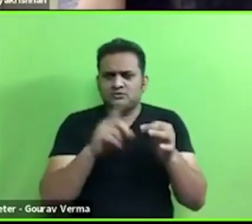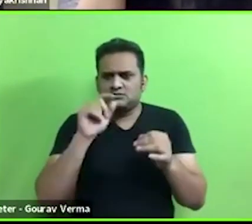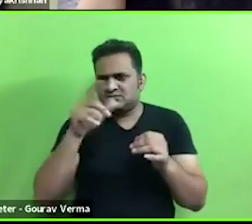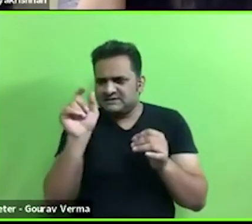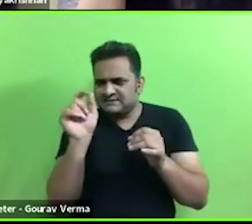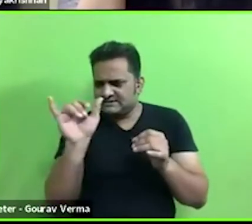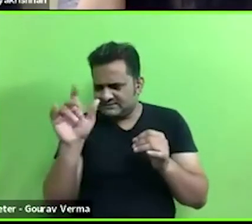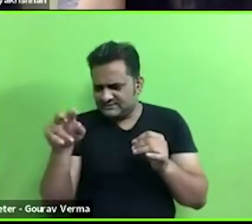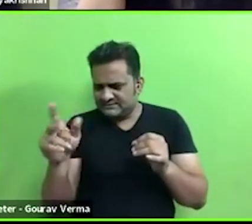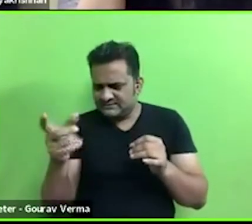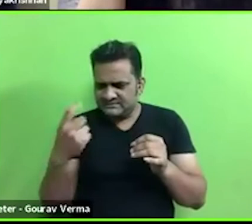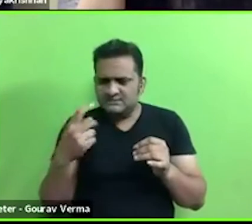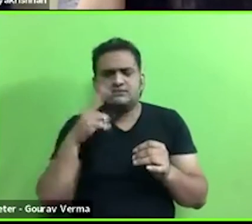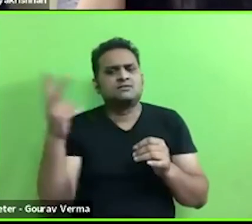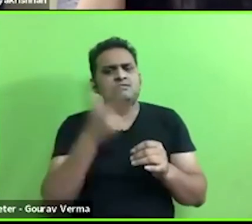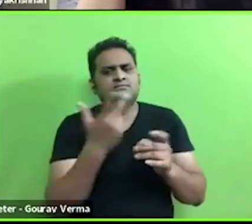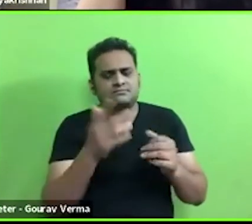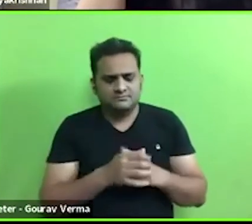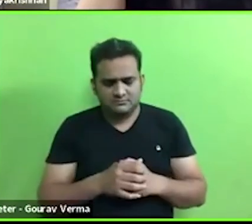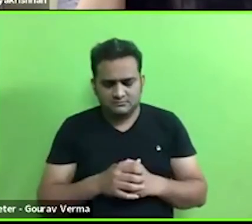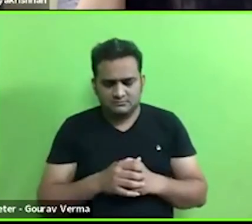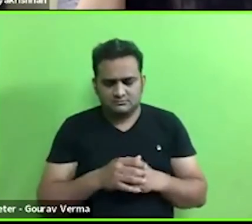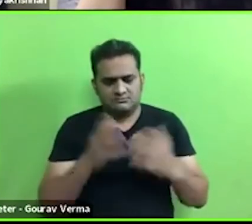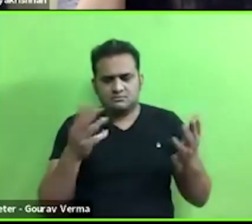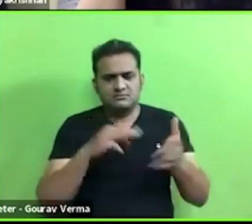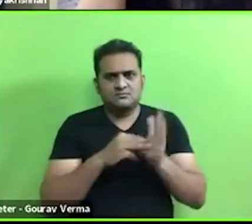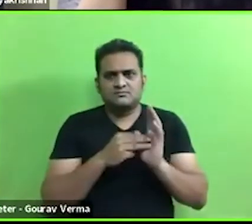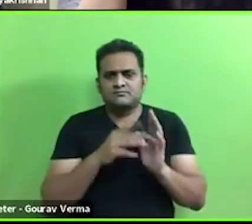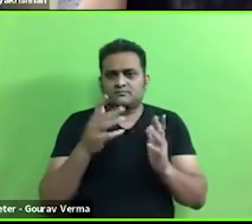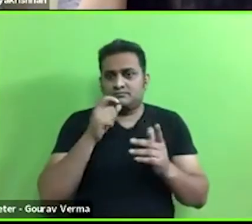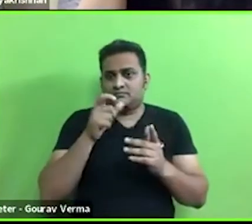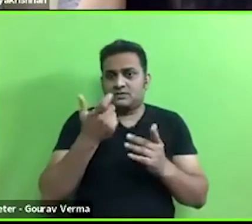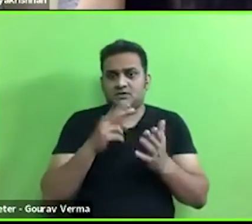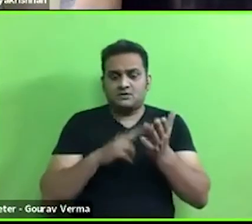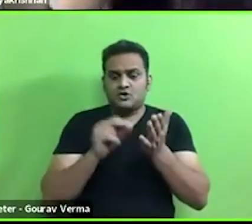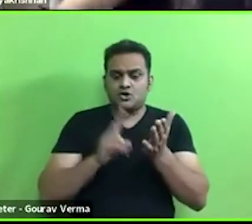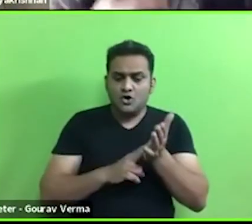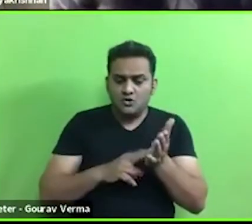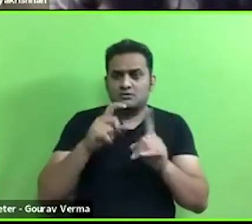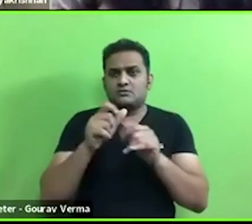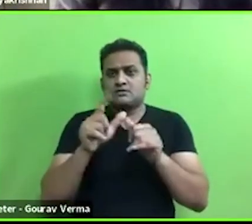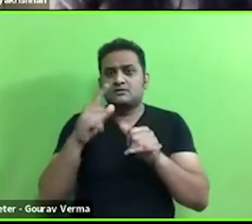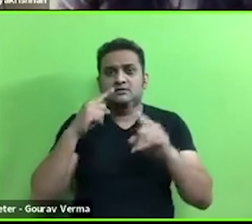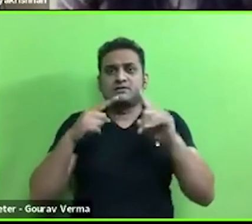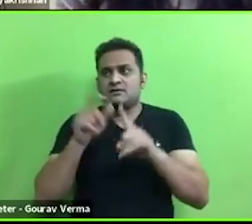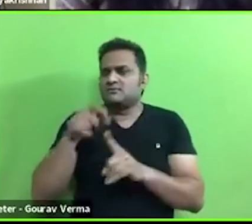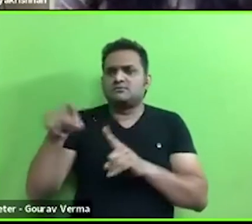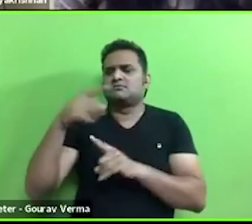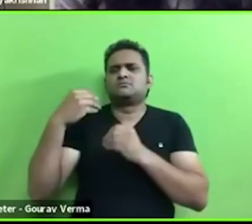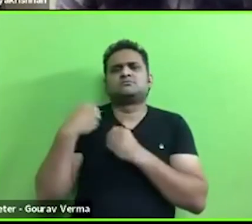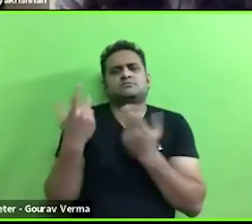attendee who's basically said, what is the sort of role of non-Dalit performers and trainers when it comes to